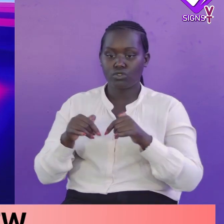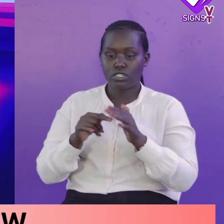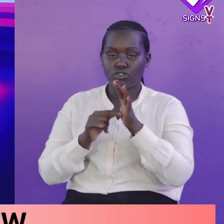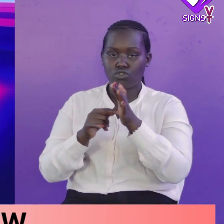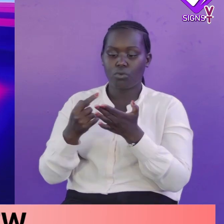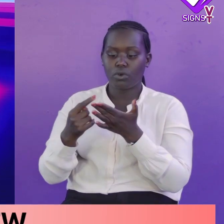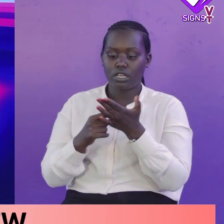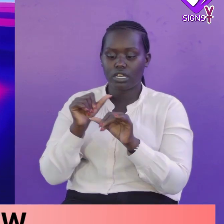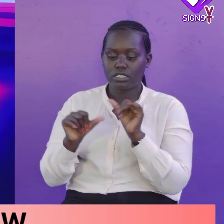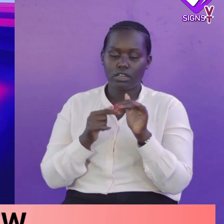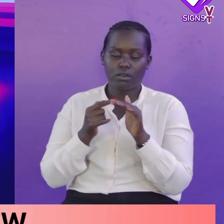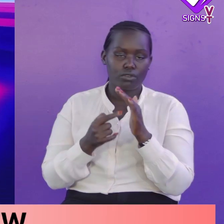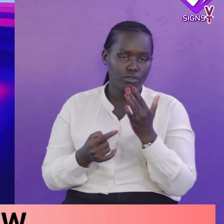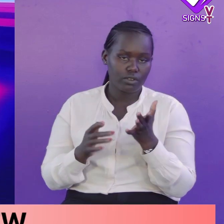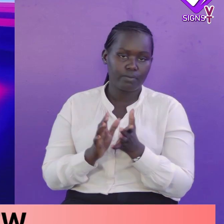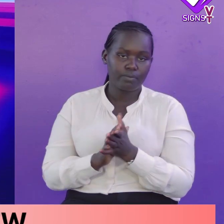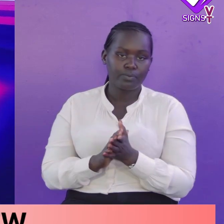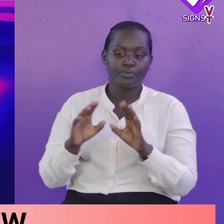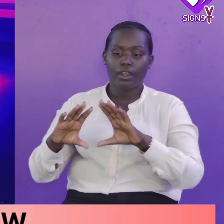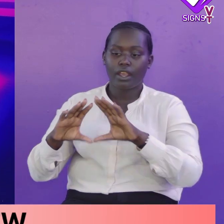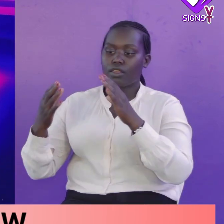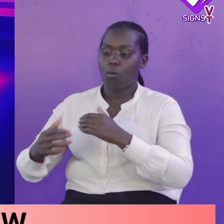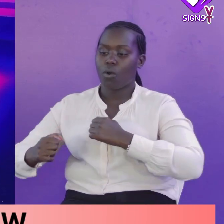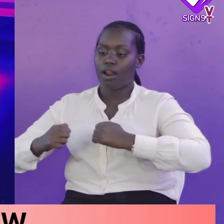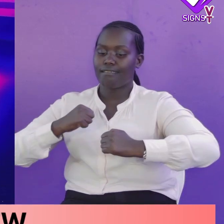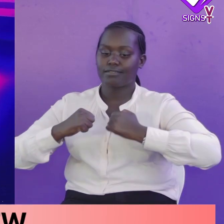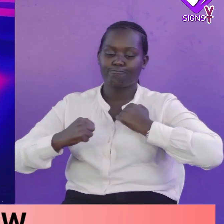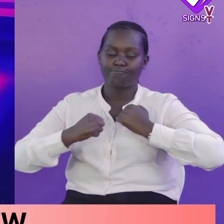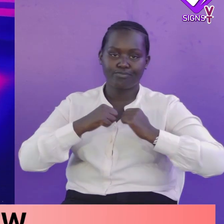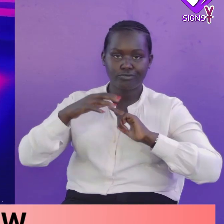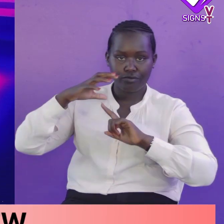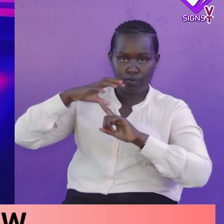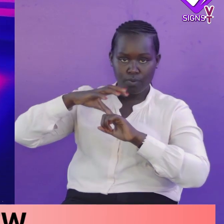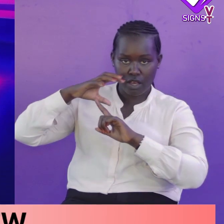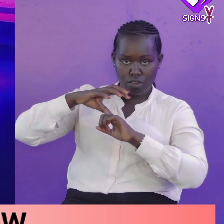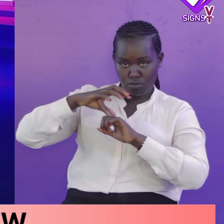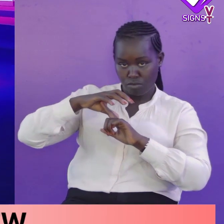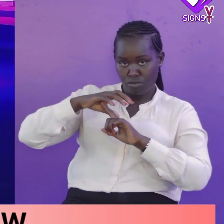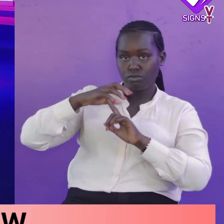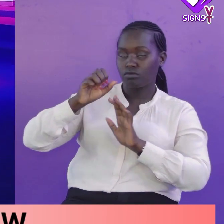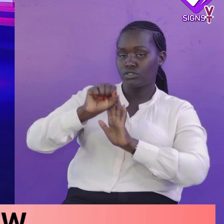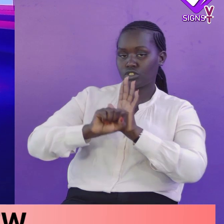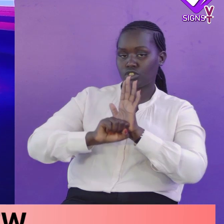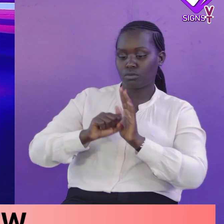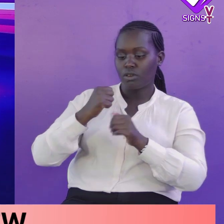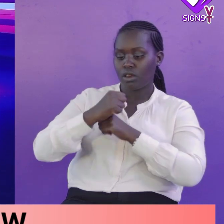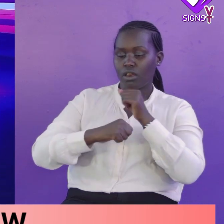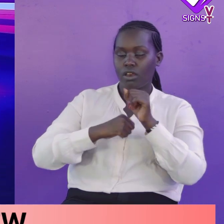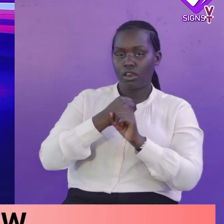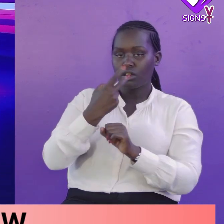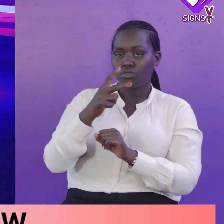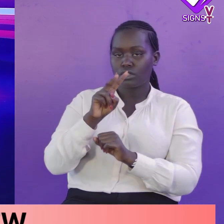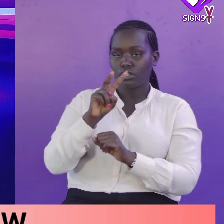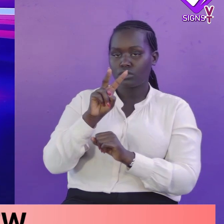about the World Athletics Championships 2025 edition